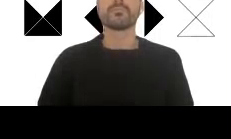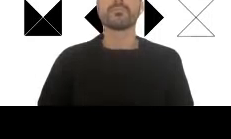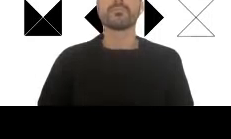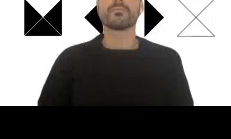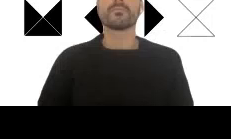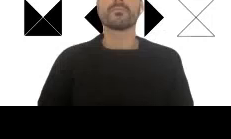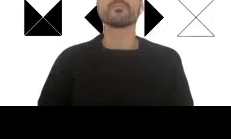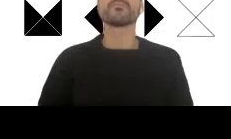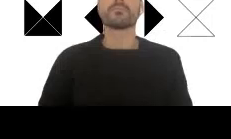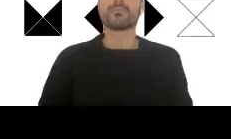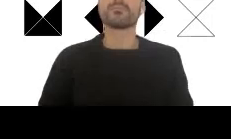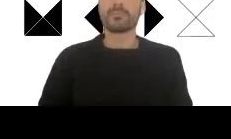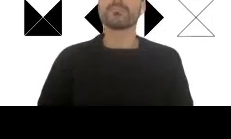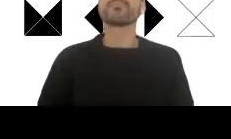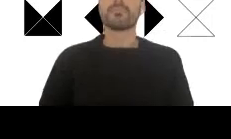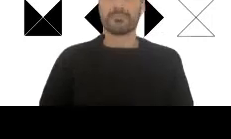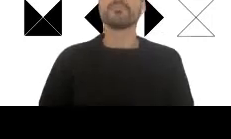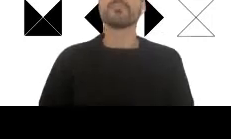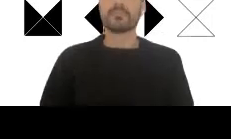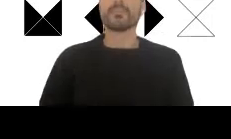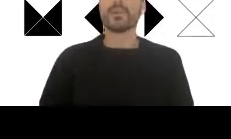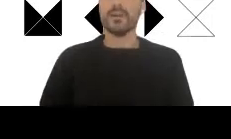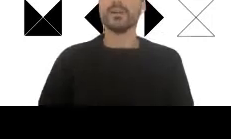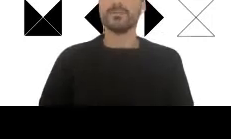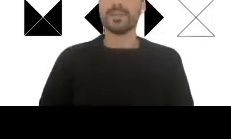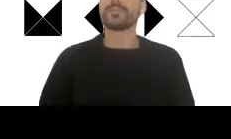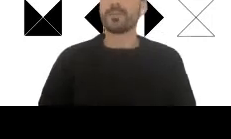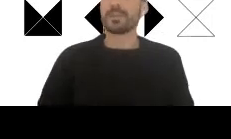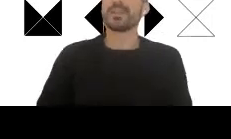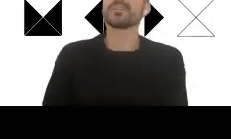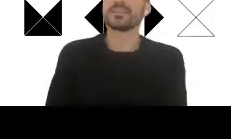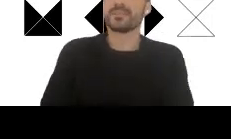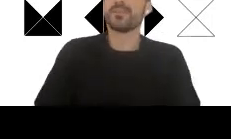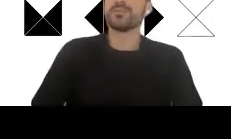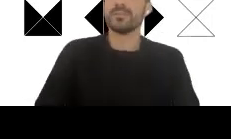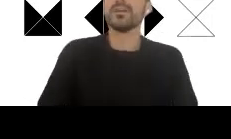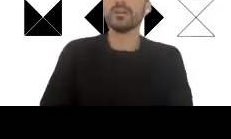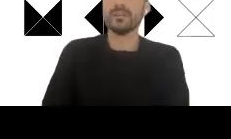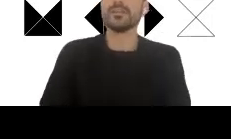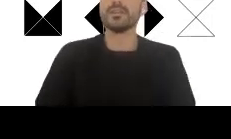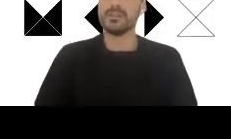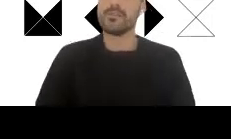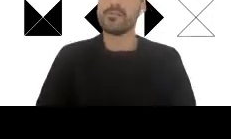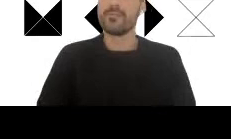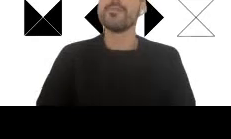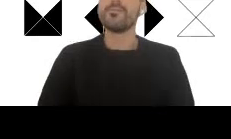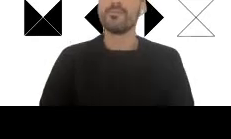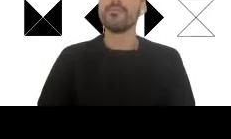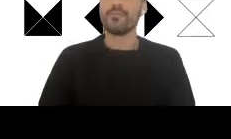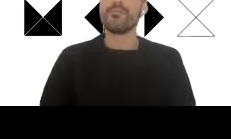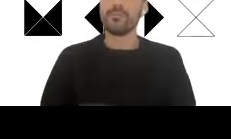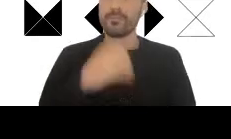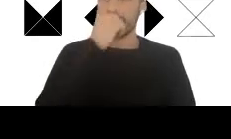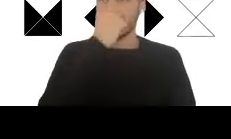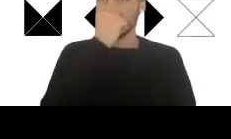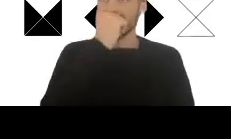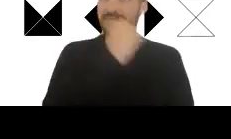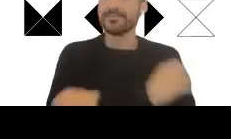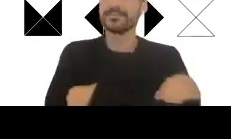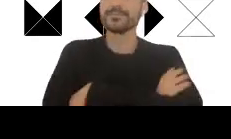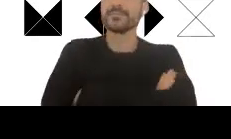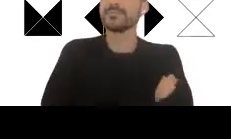both a floor and a roof to protect. It's publicly accessible. Yeah.